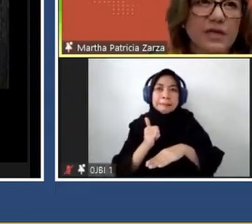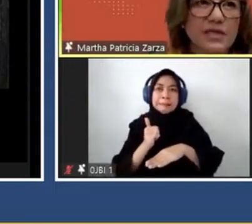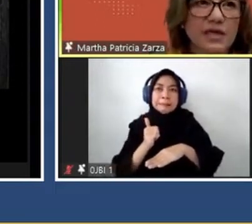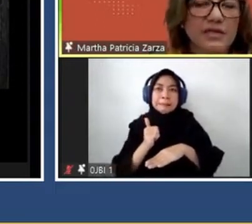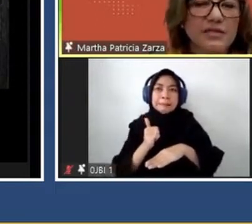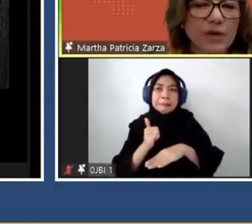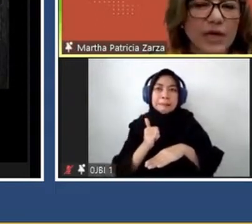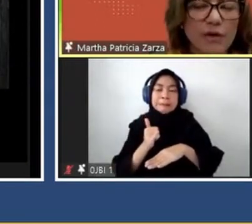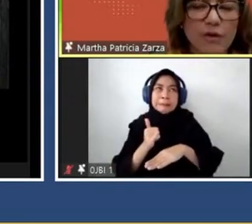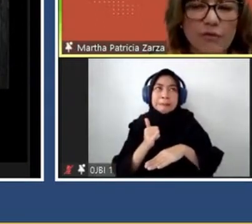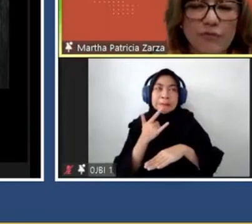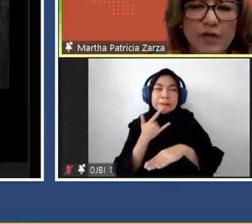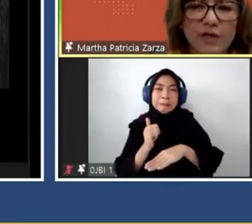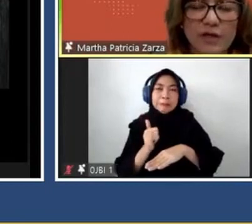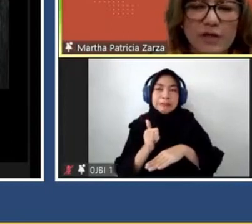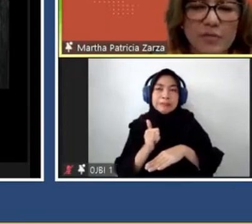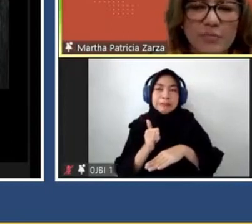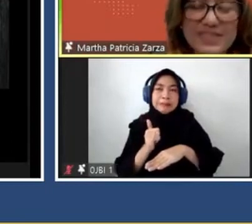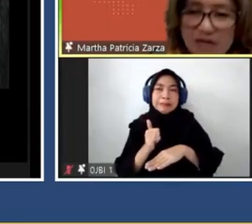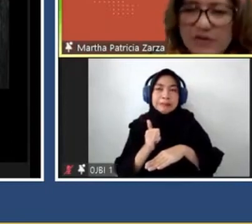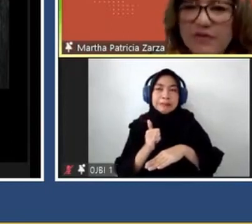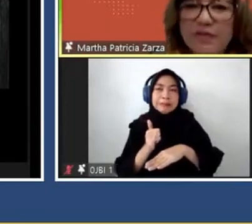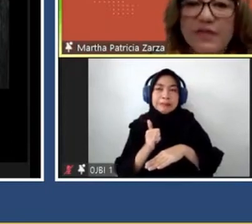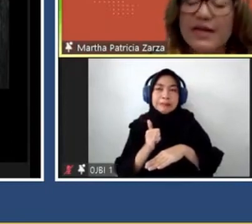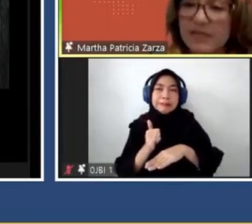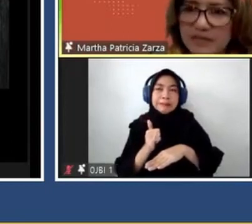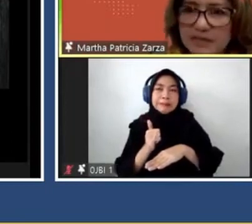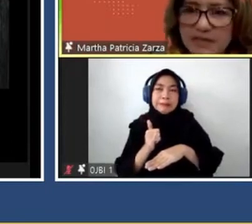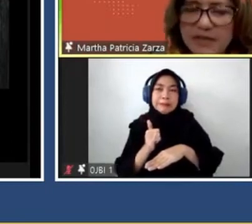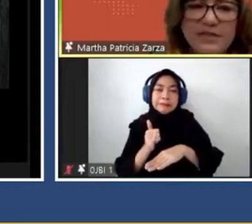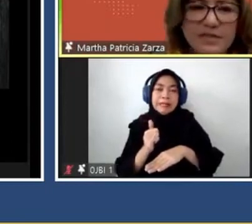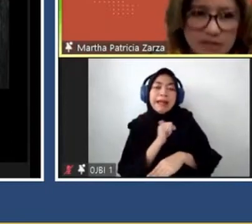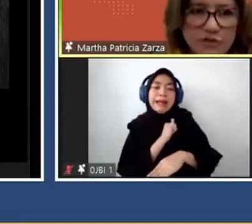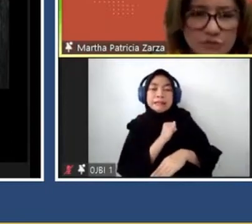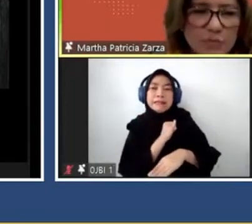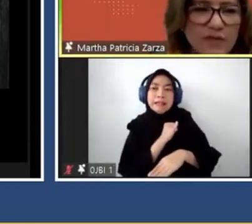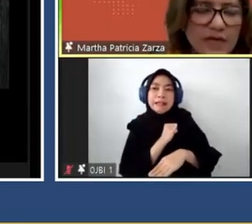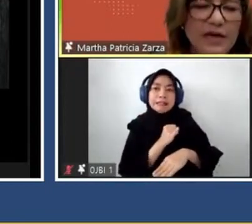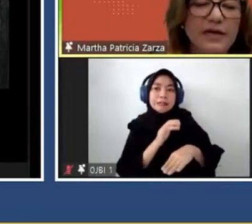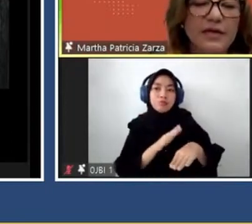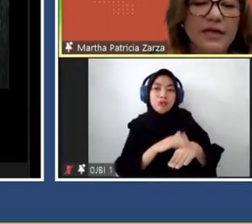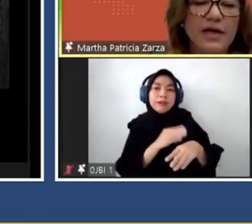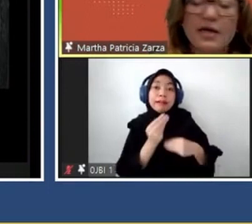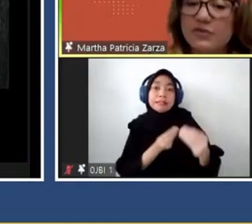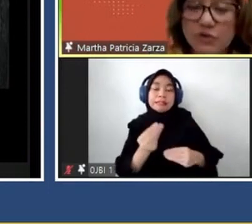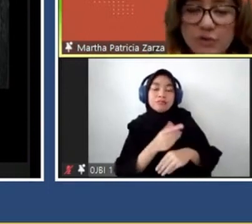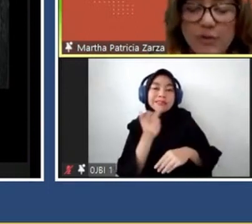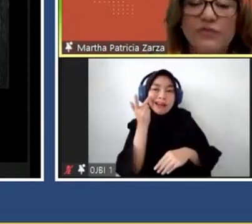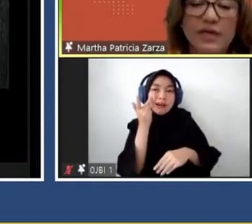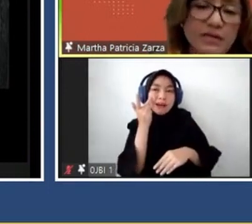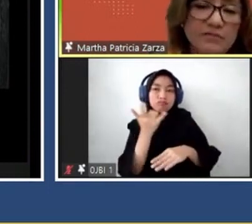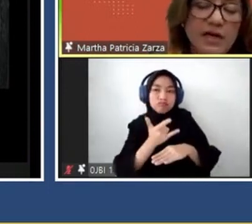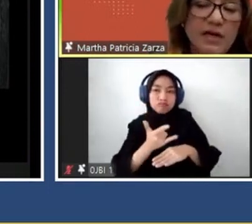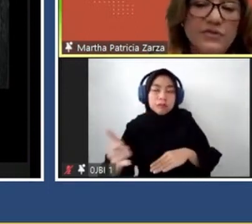how can I say it? It's a way of preserving their identity as the indigenous group that they are, and it's also a